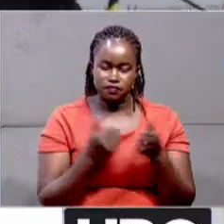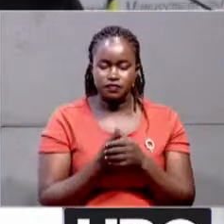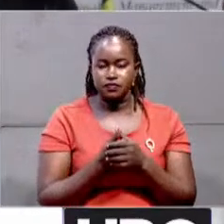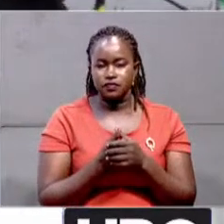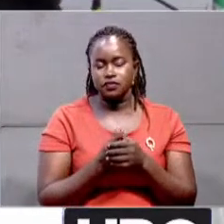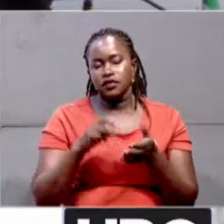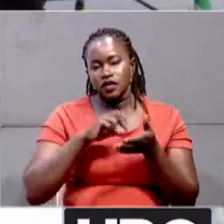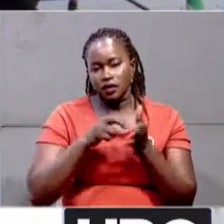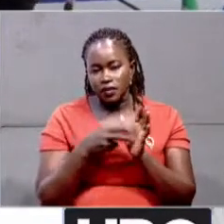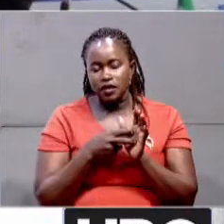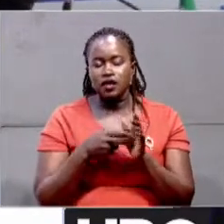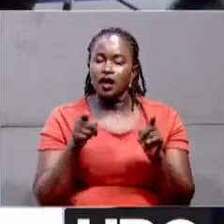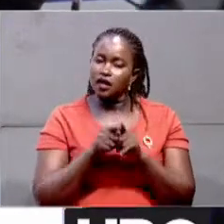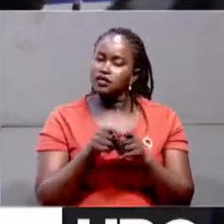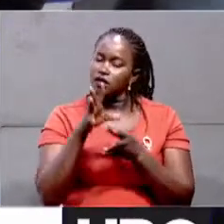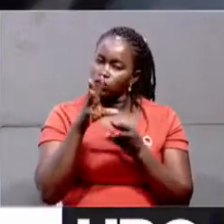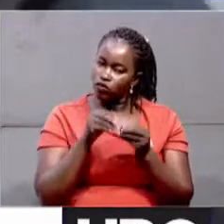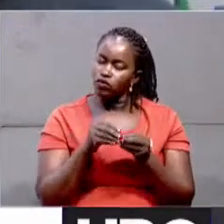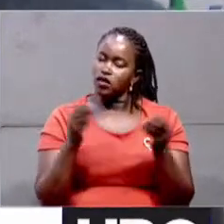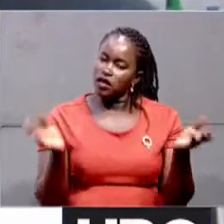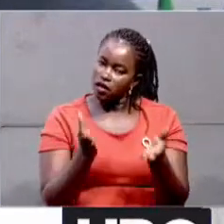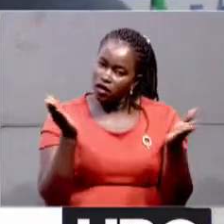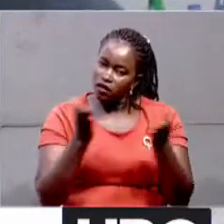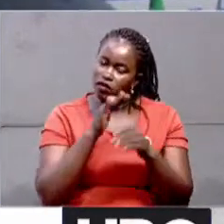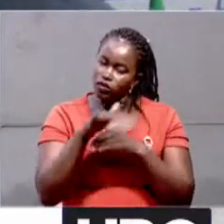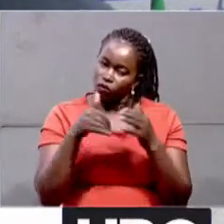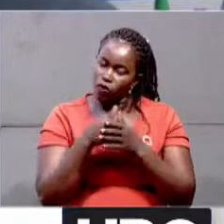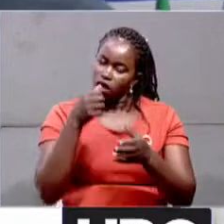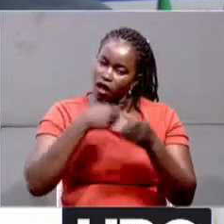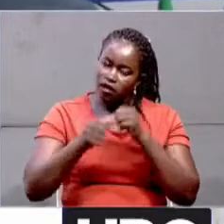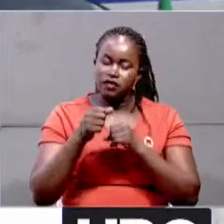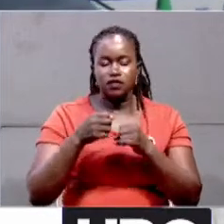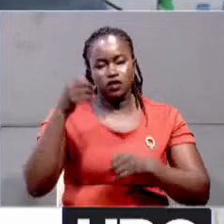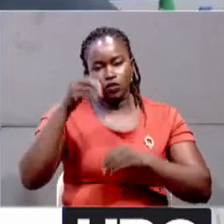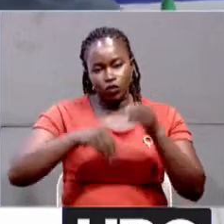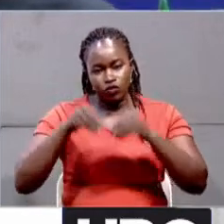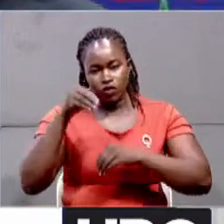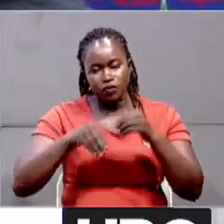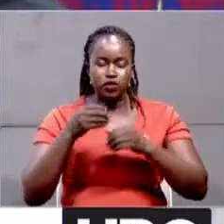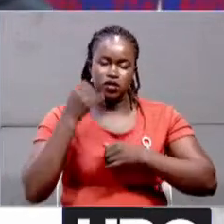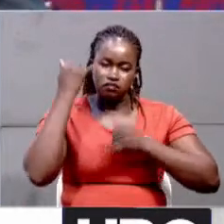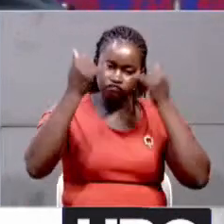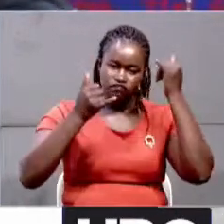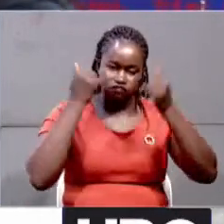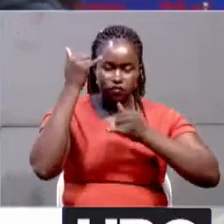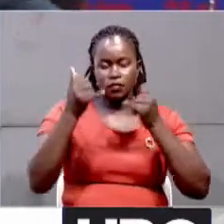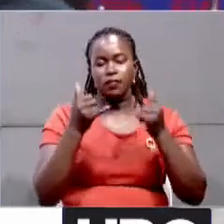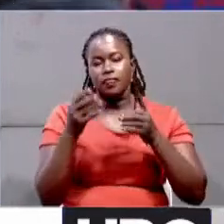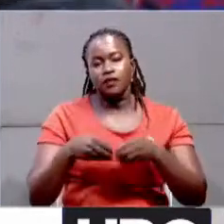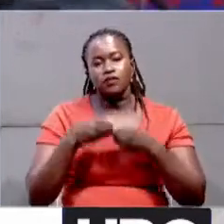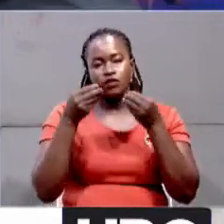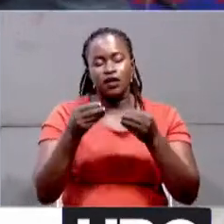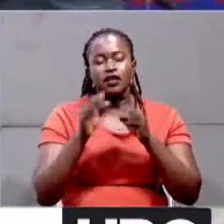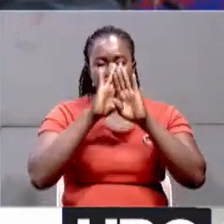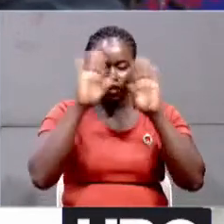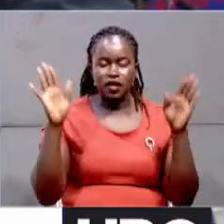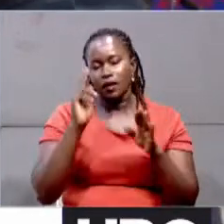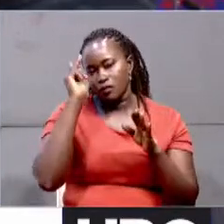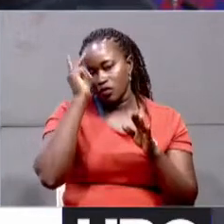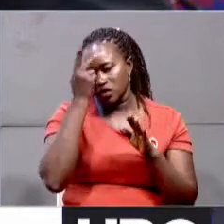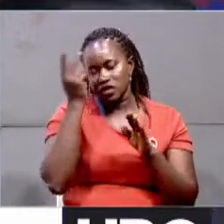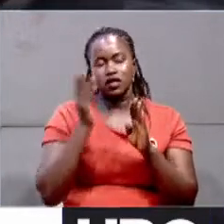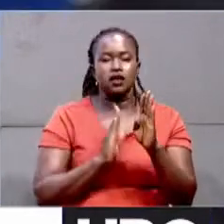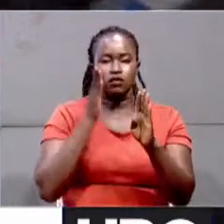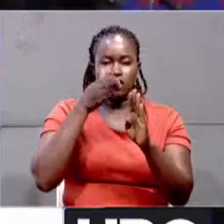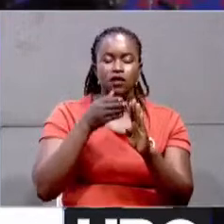Therefore, as I conclude, I want to encourage all of us to actively contribute to the deliberations and provide a clear policy direction for